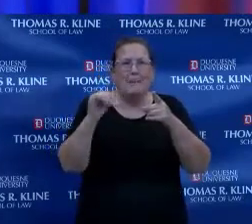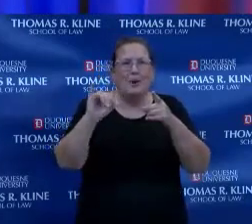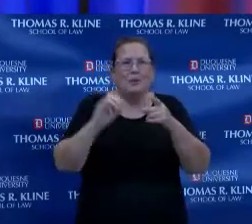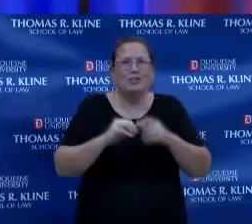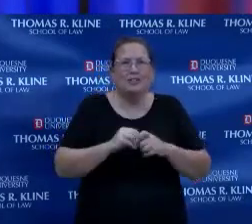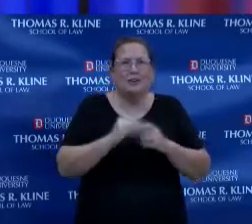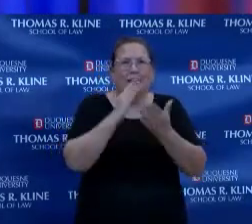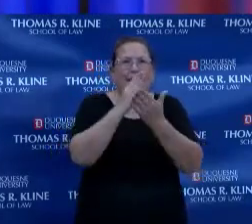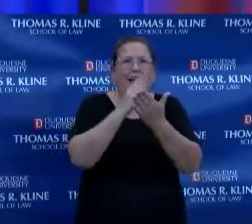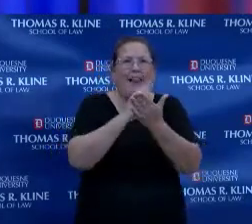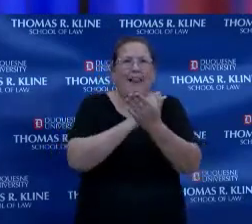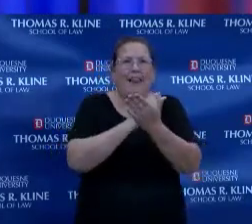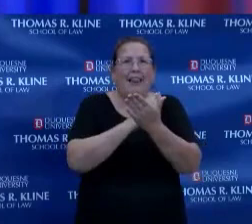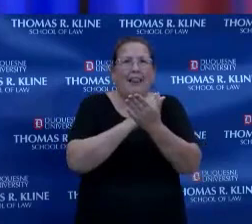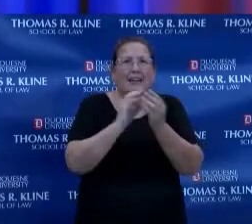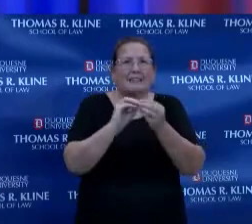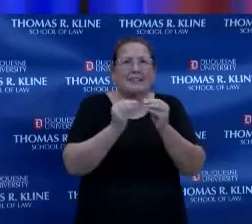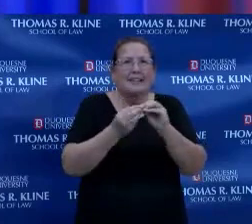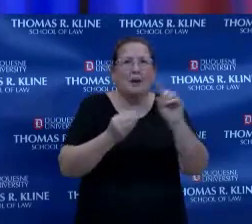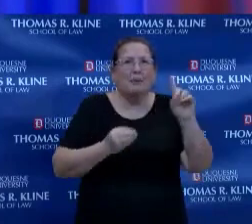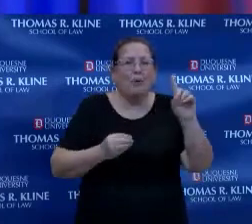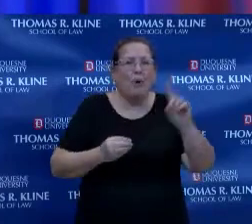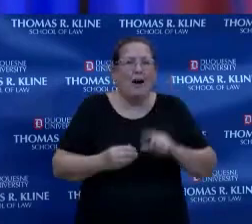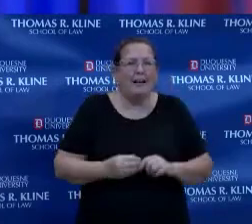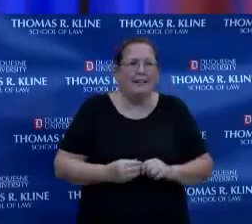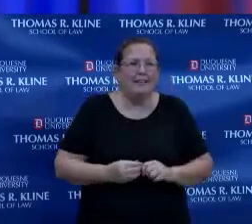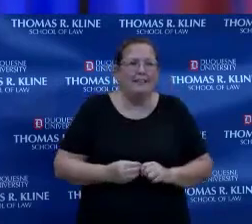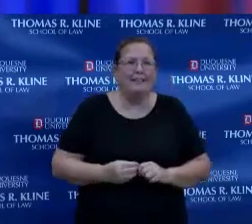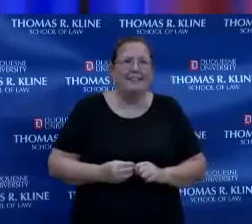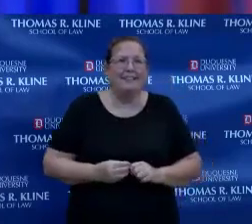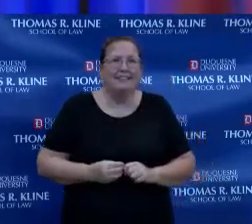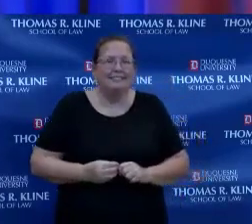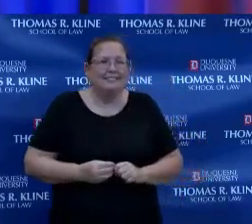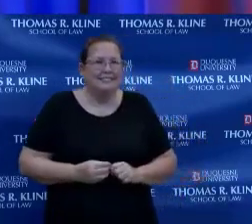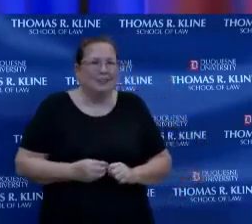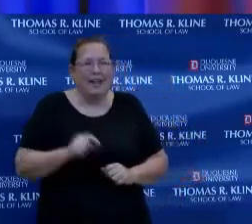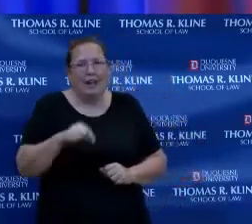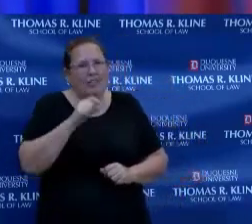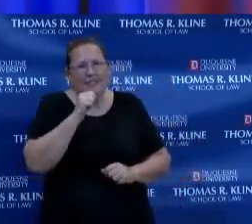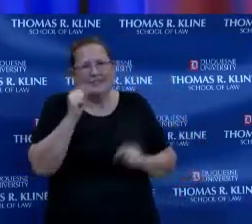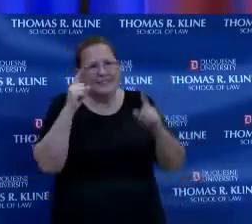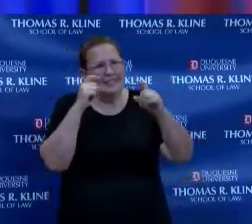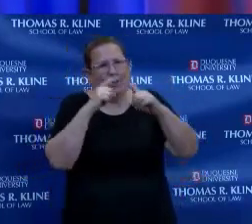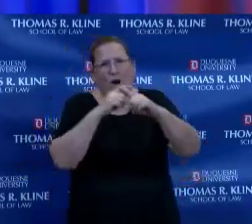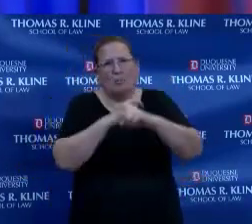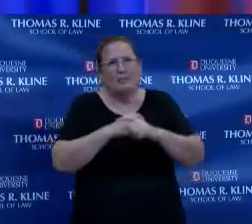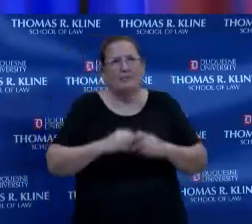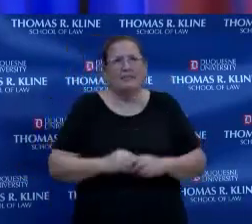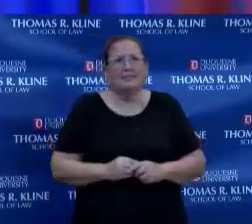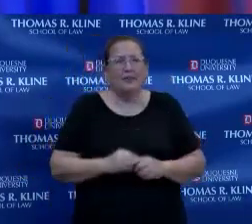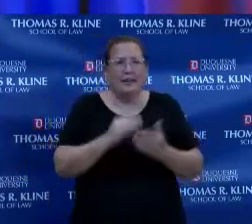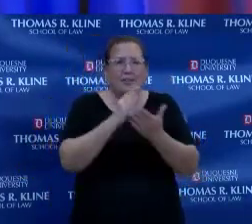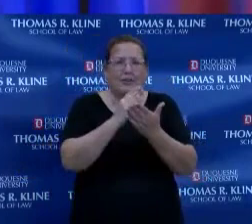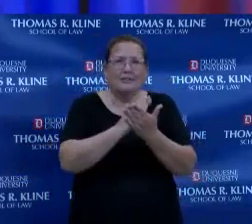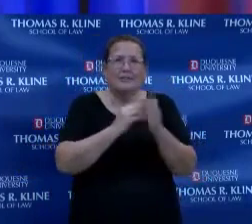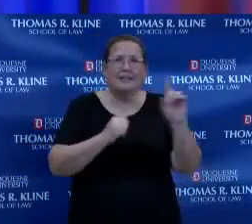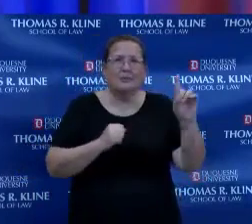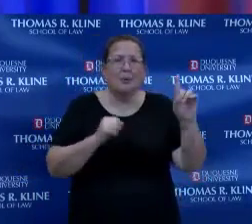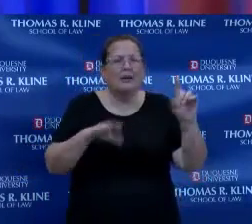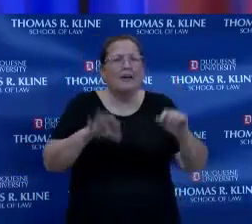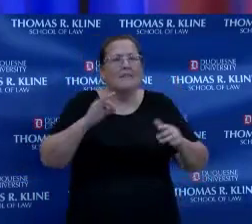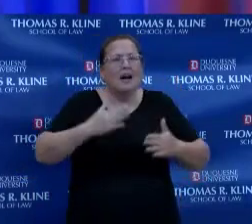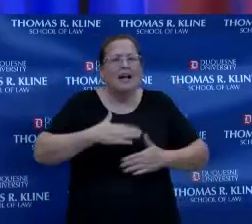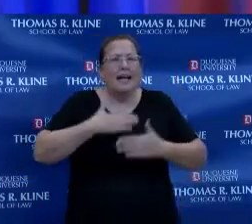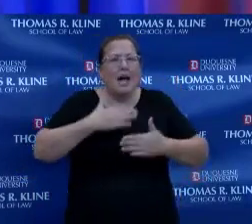Lesson number one. This isn't complicated, folks. They only make law school complicated. Lesson number one, find